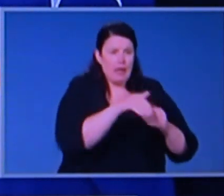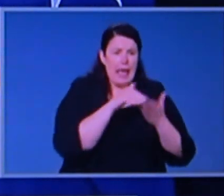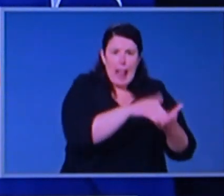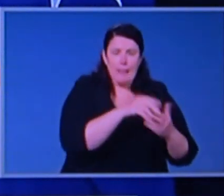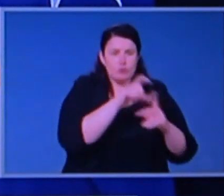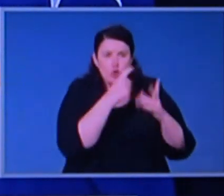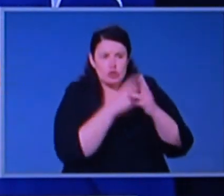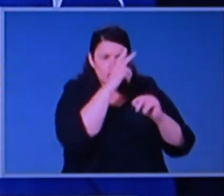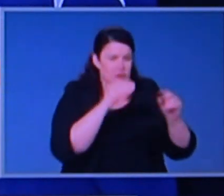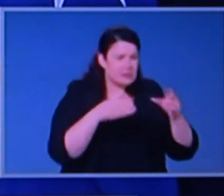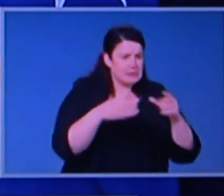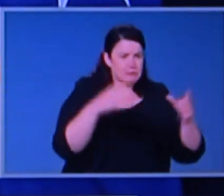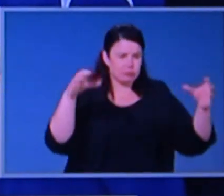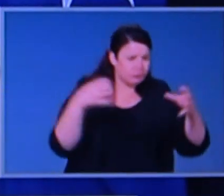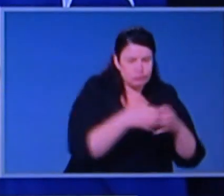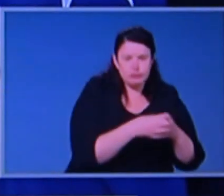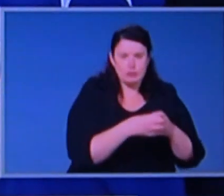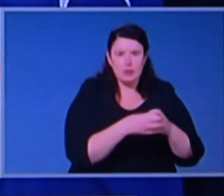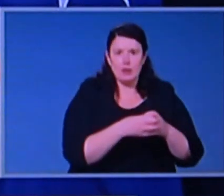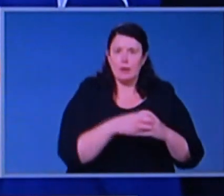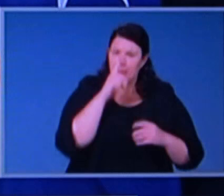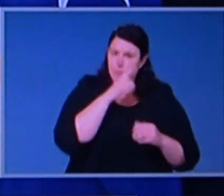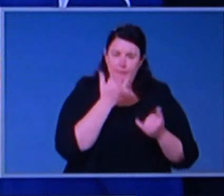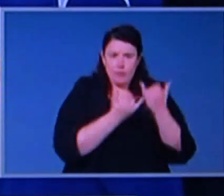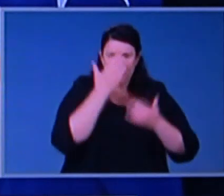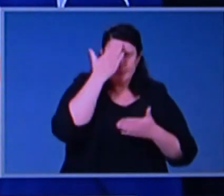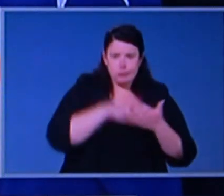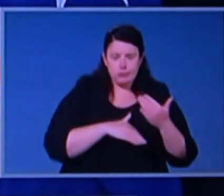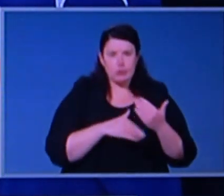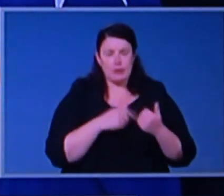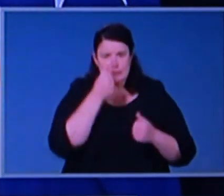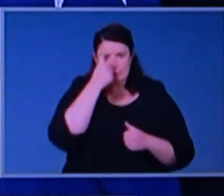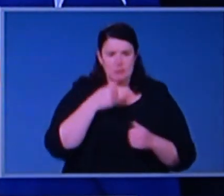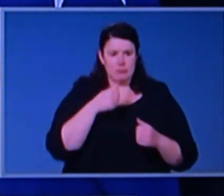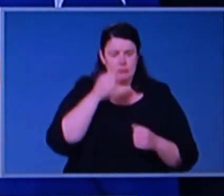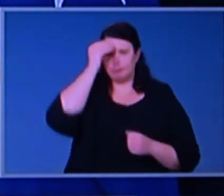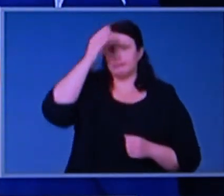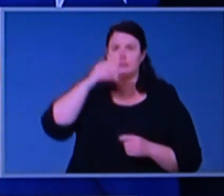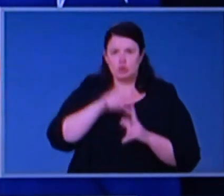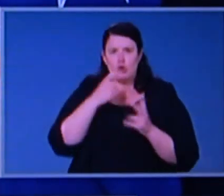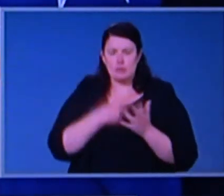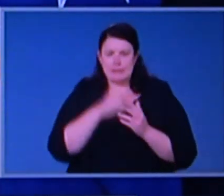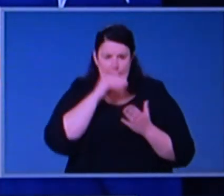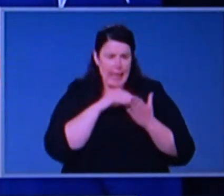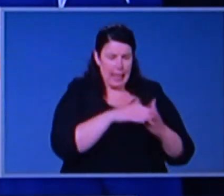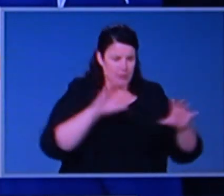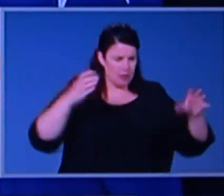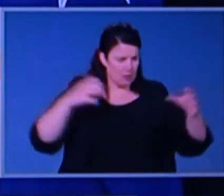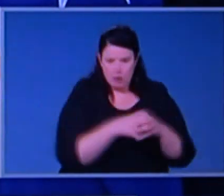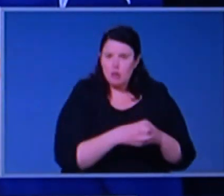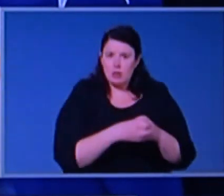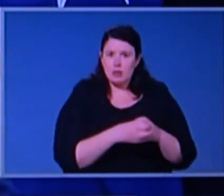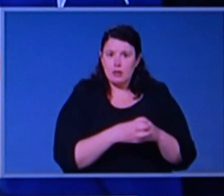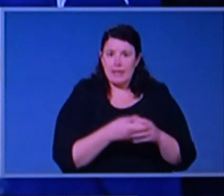well trained and highly qualified people to go and seal off those outbreaks,